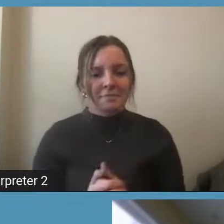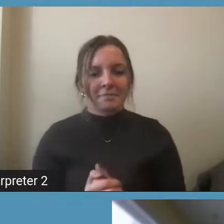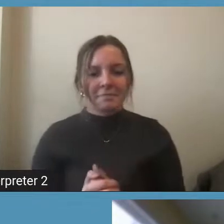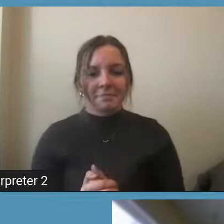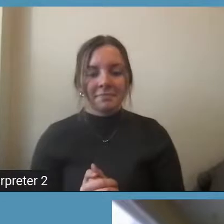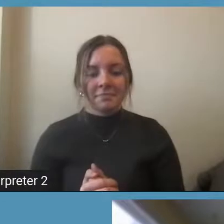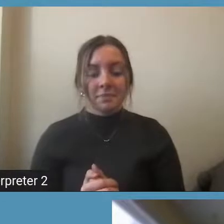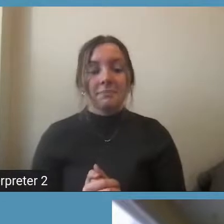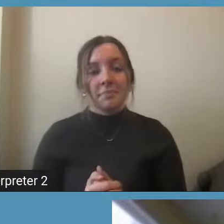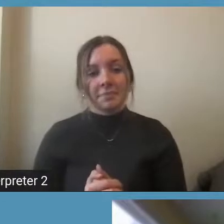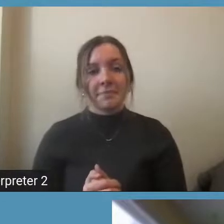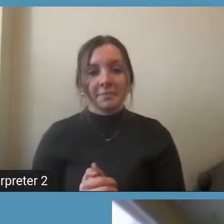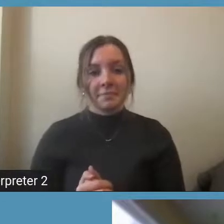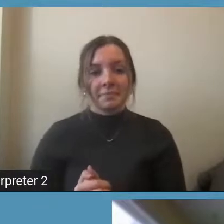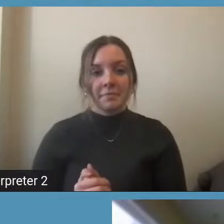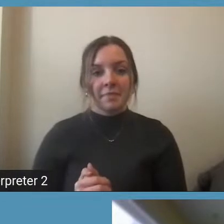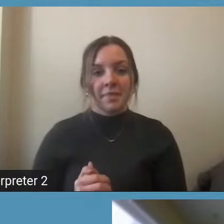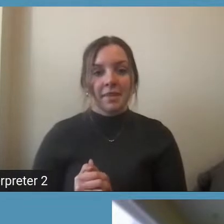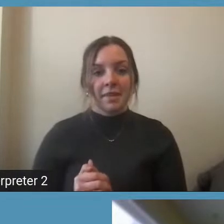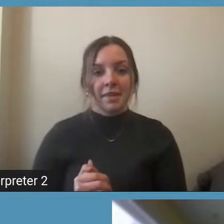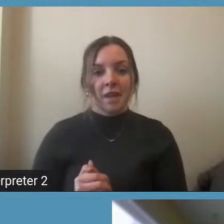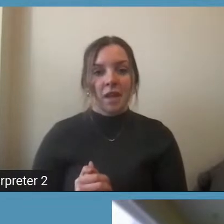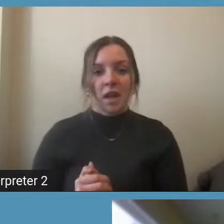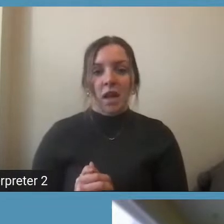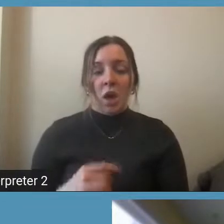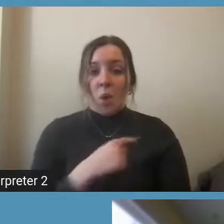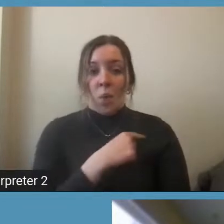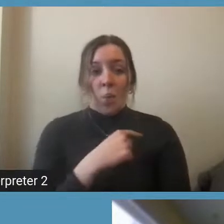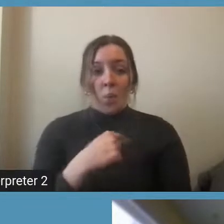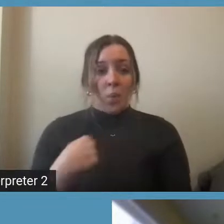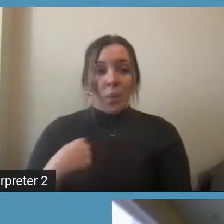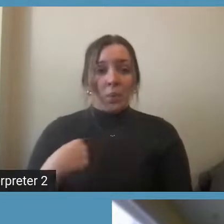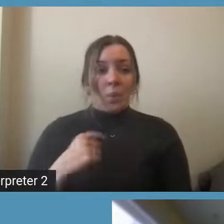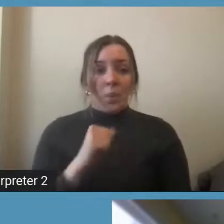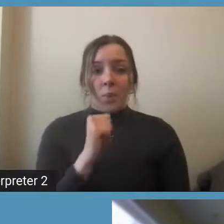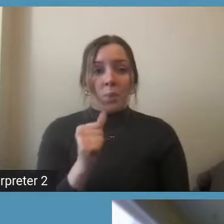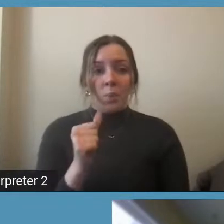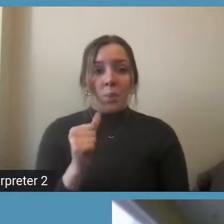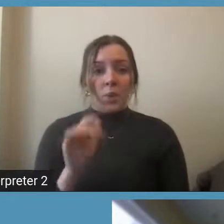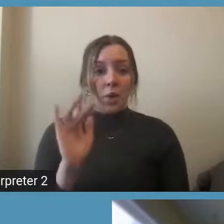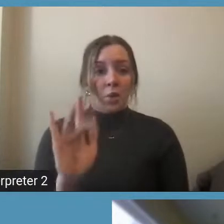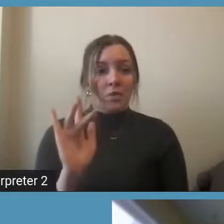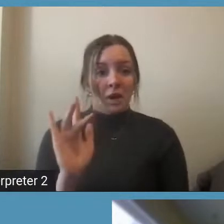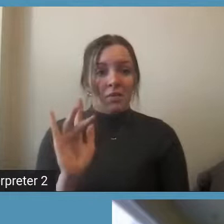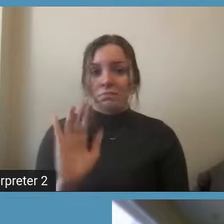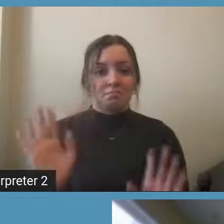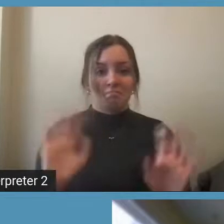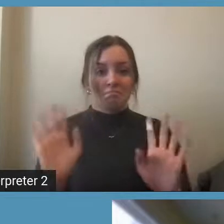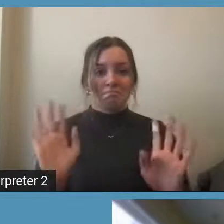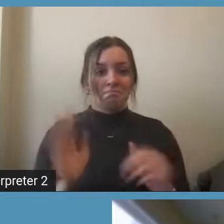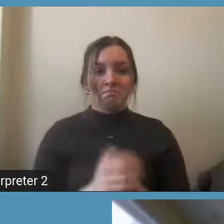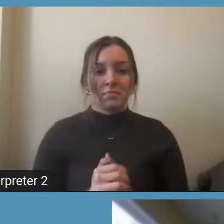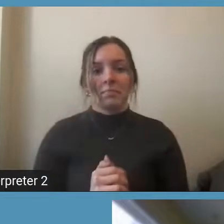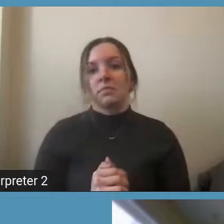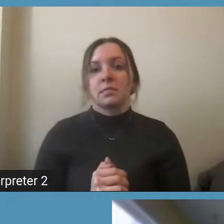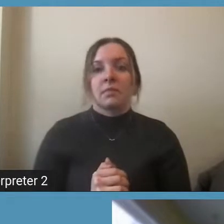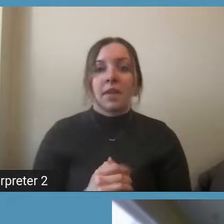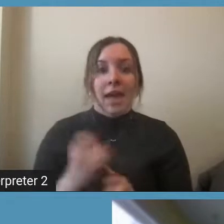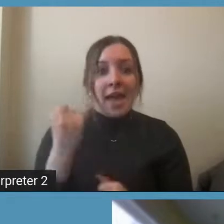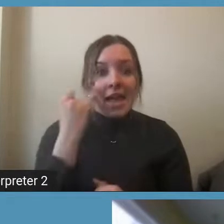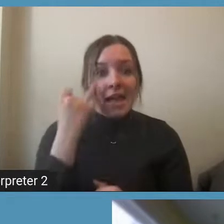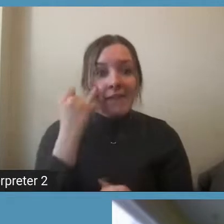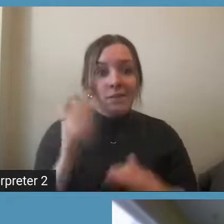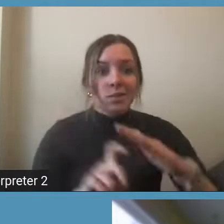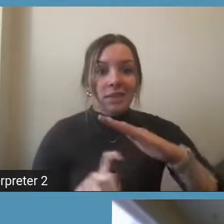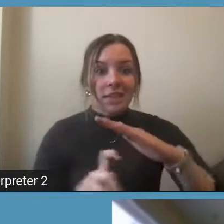space, we don't like to touch anything. So, for example, if we're scanning a car and it has glass windows, we can